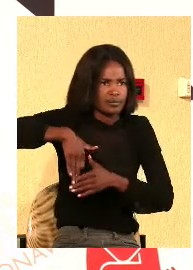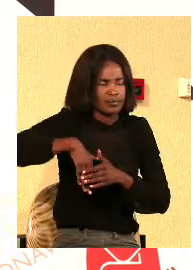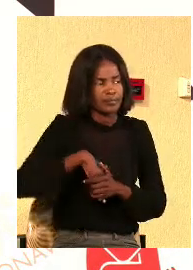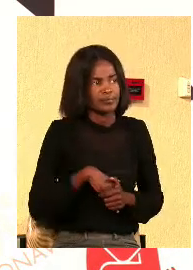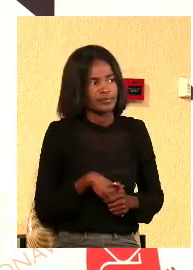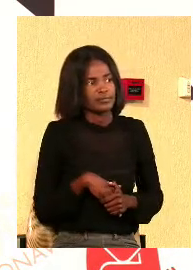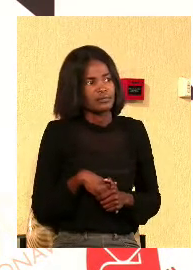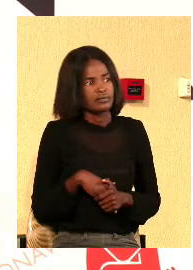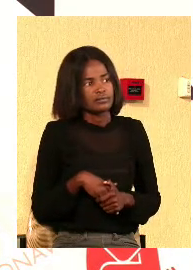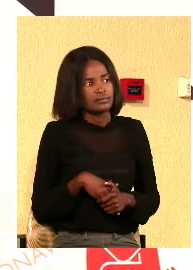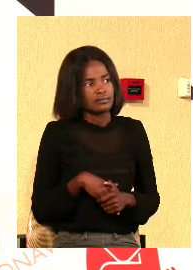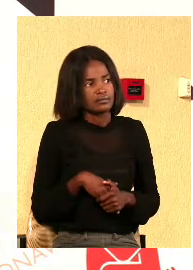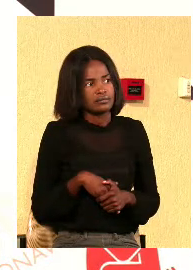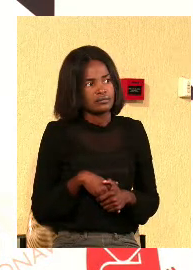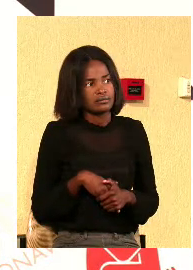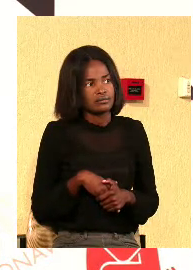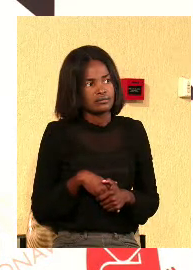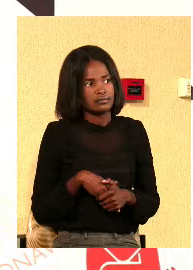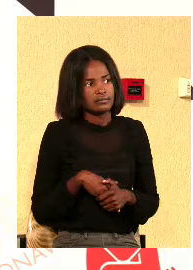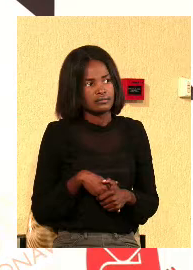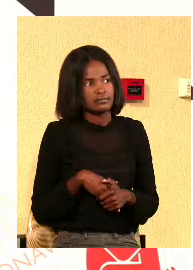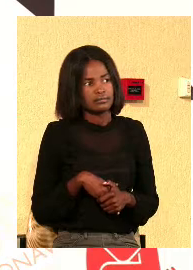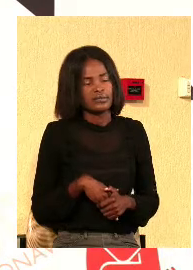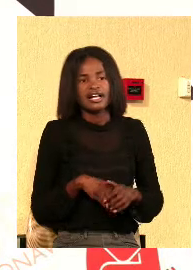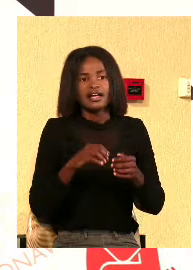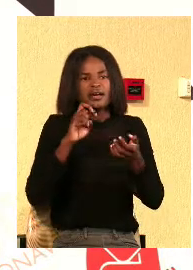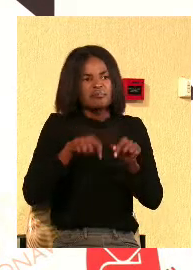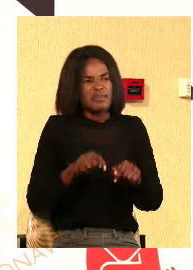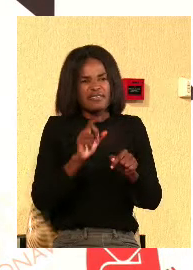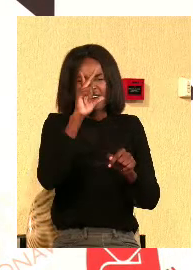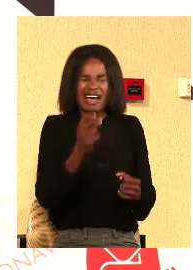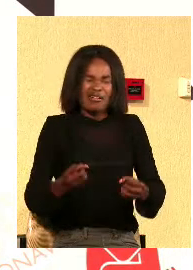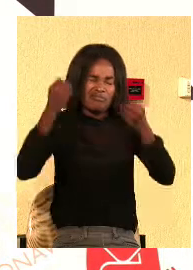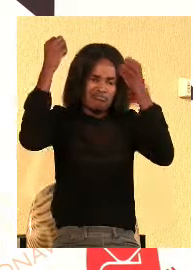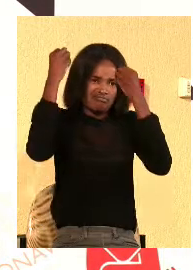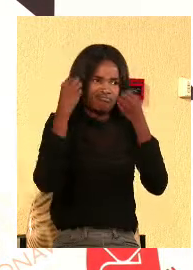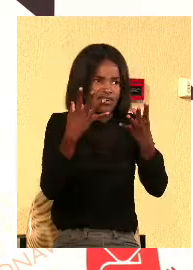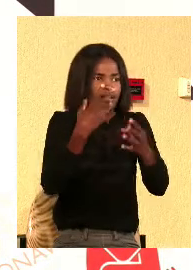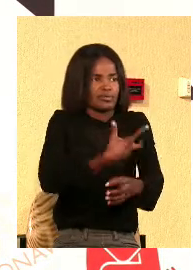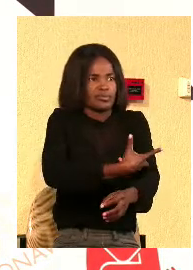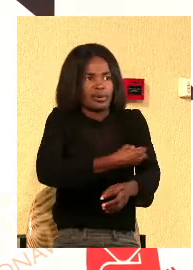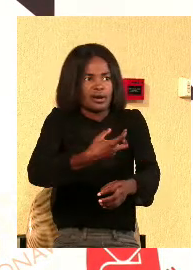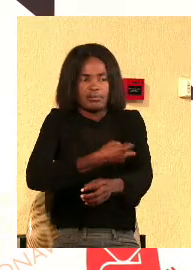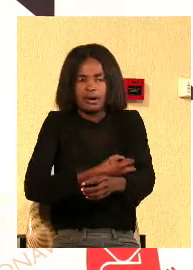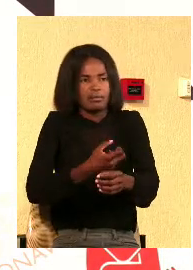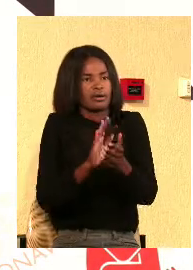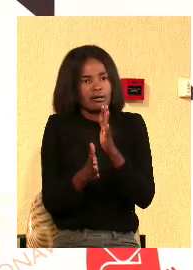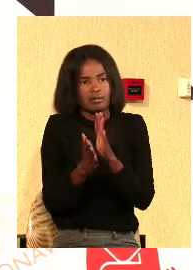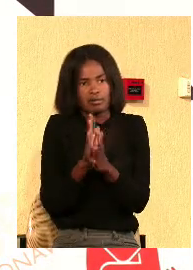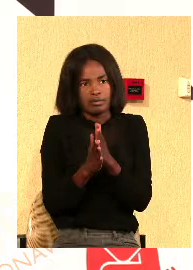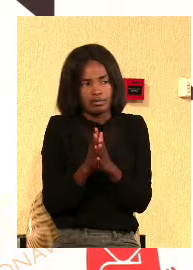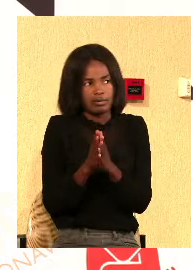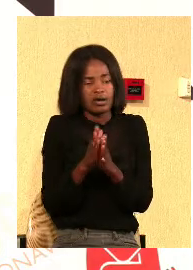decentralization is driven by the test volumes and the demand out there. So